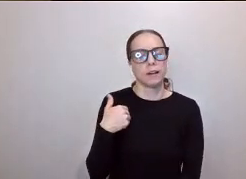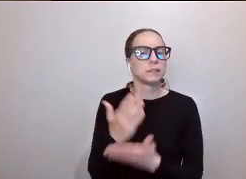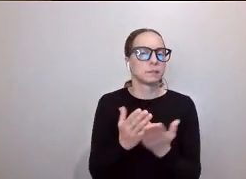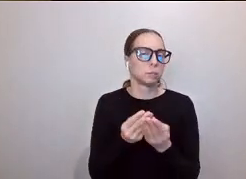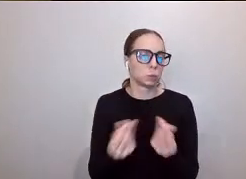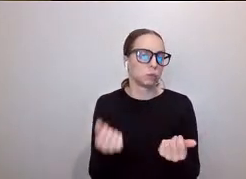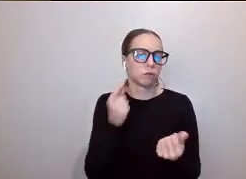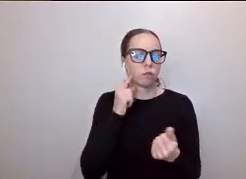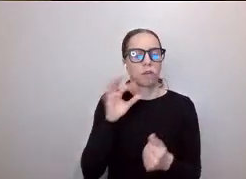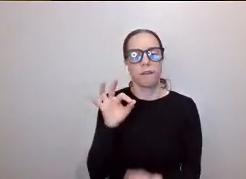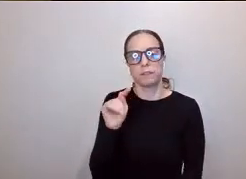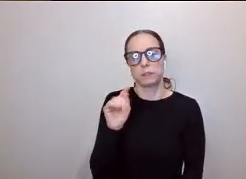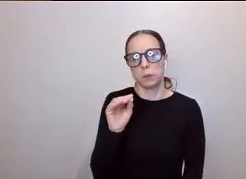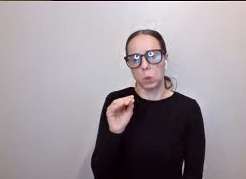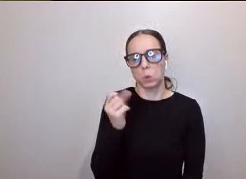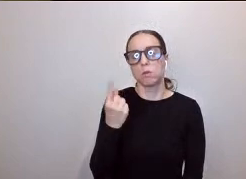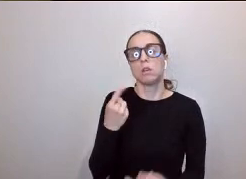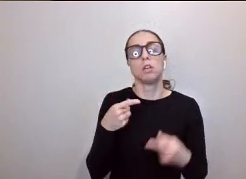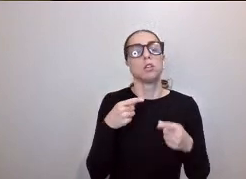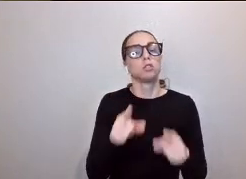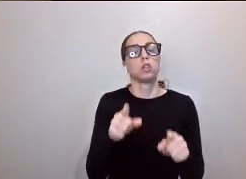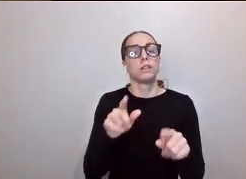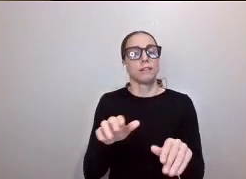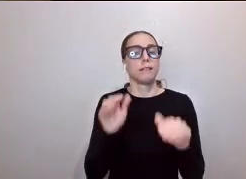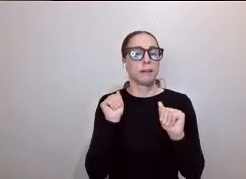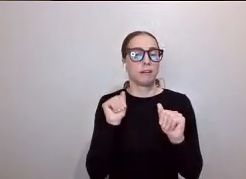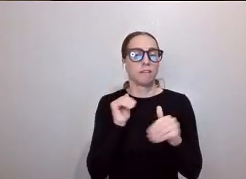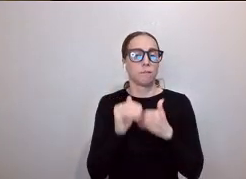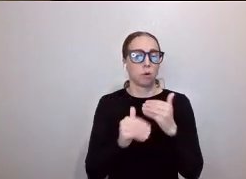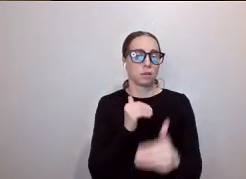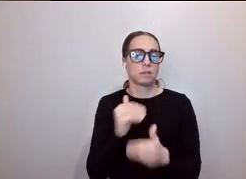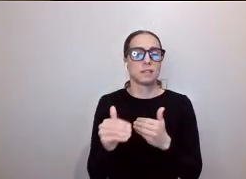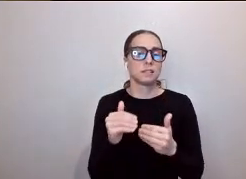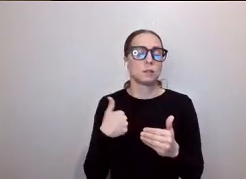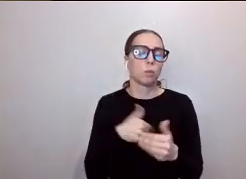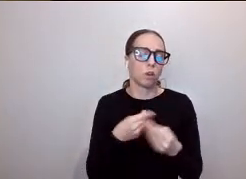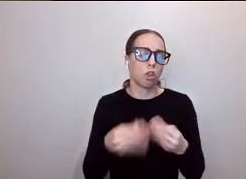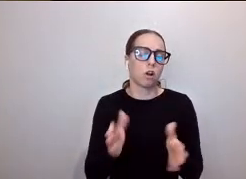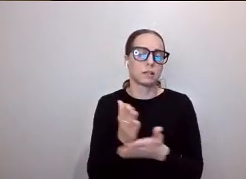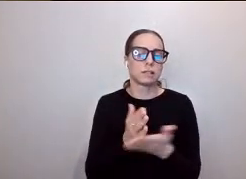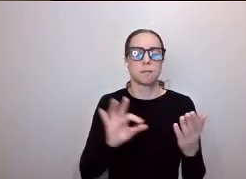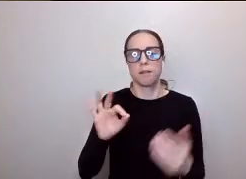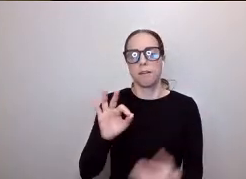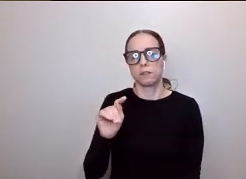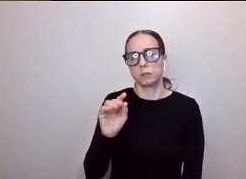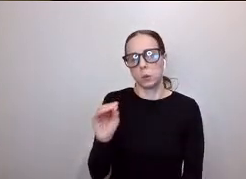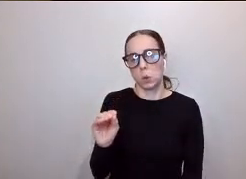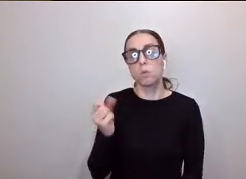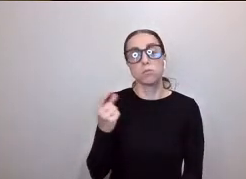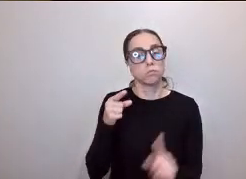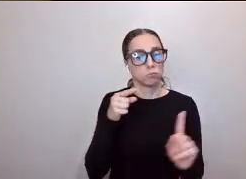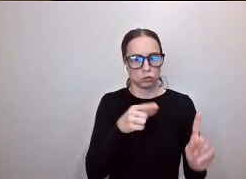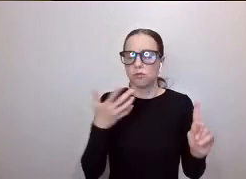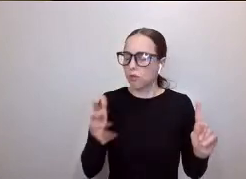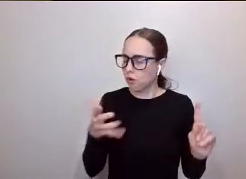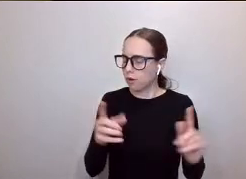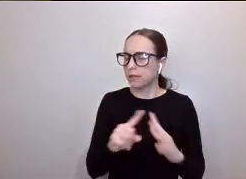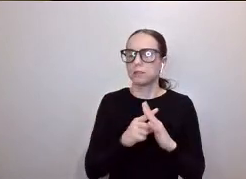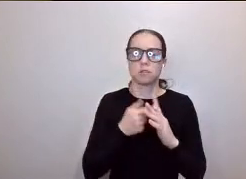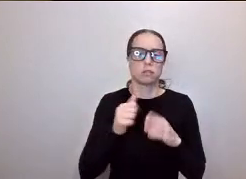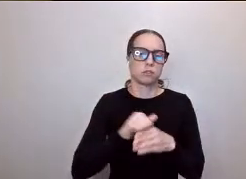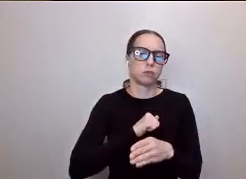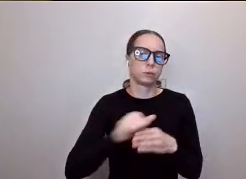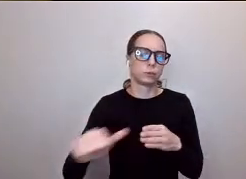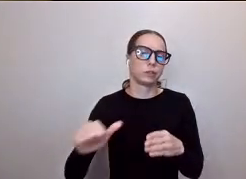during the year. And she is already starting a training course to get more people who are available for FTO